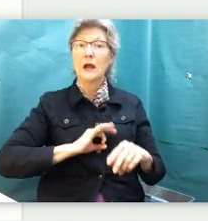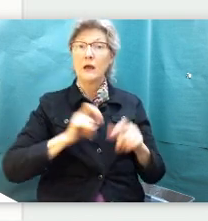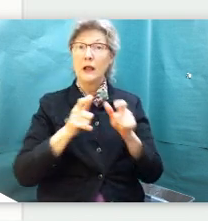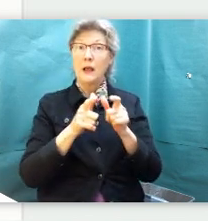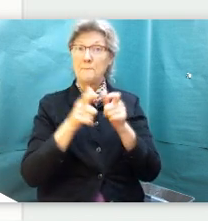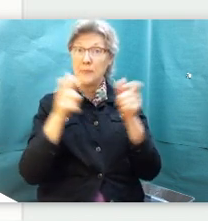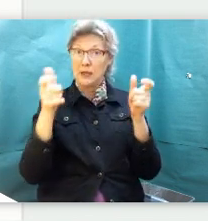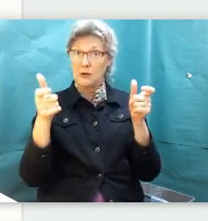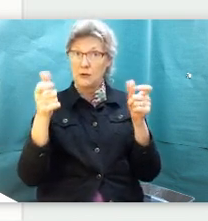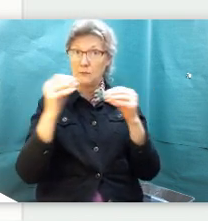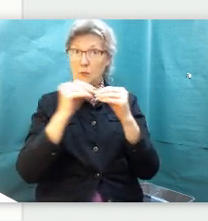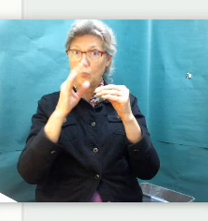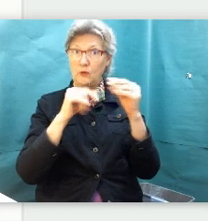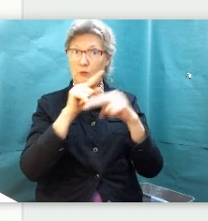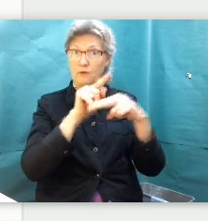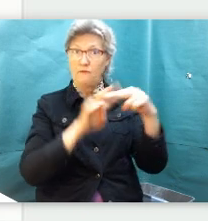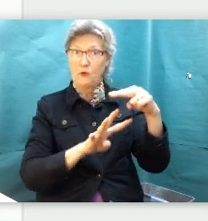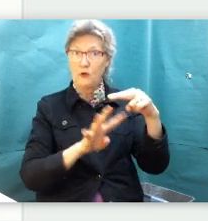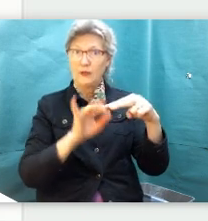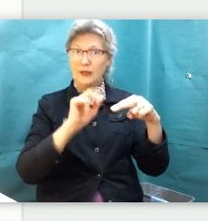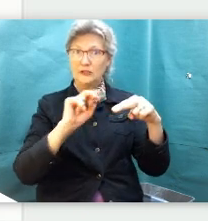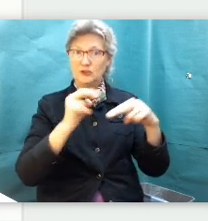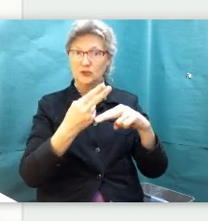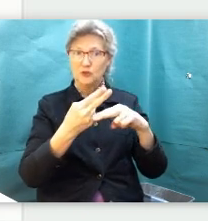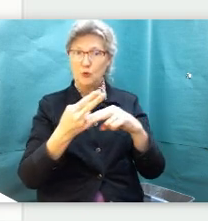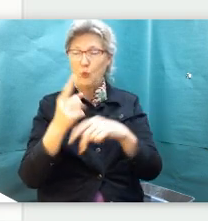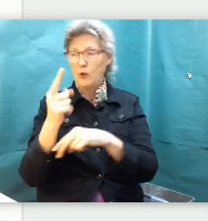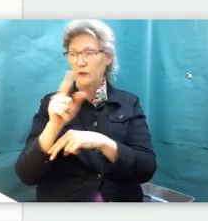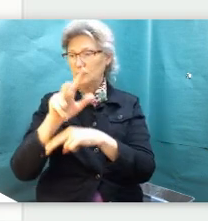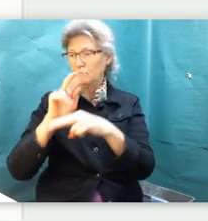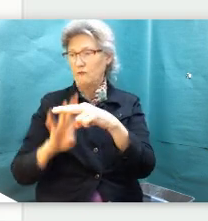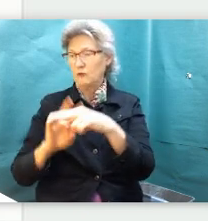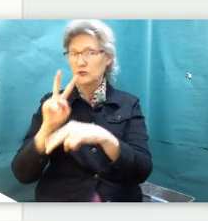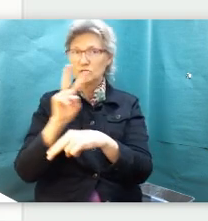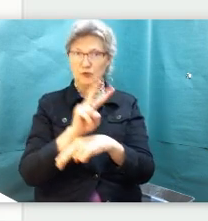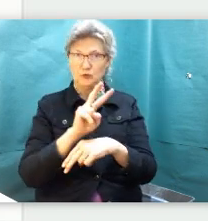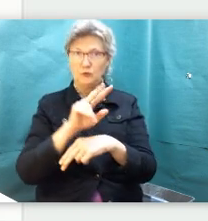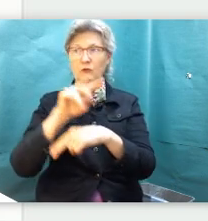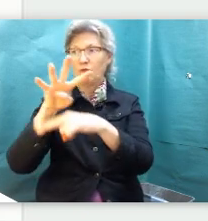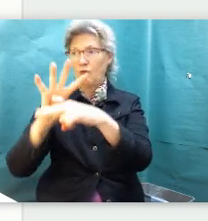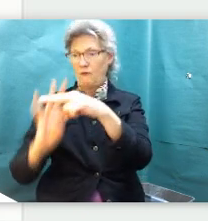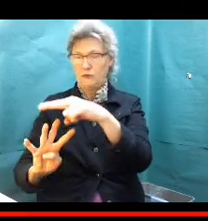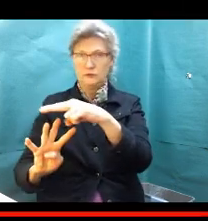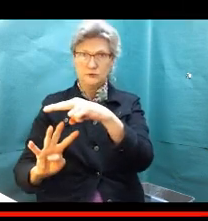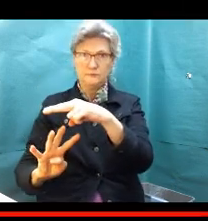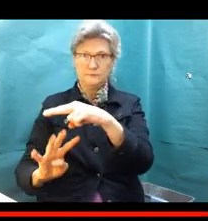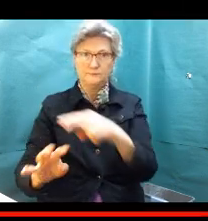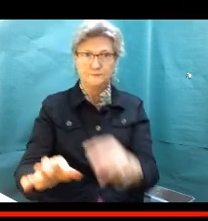larger than 1/4. 1 that's 3/4 and 2 that are 4/4.